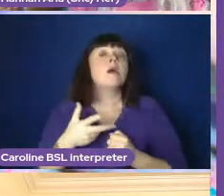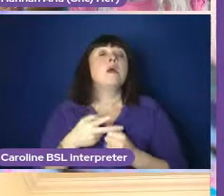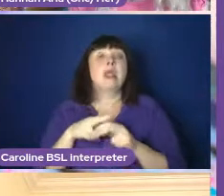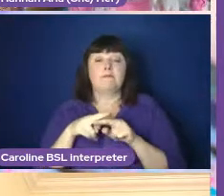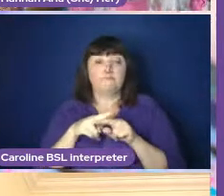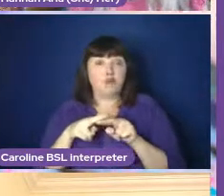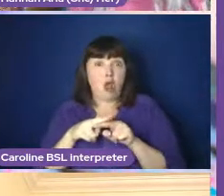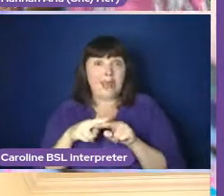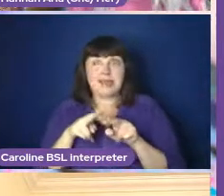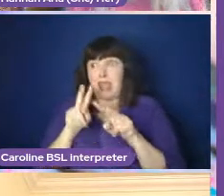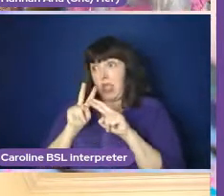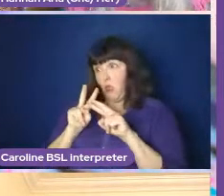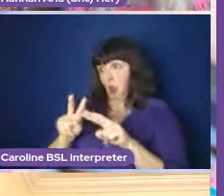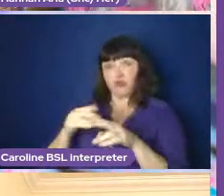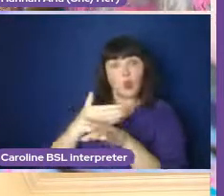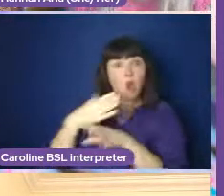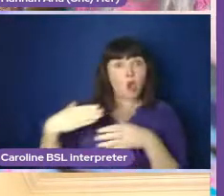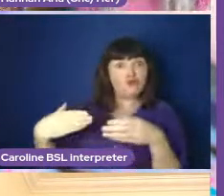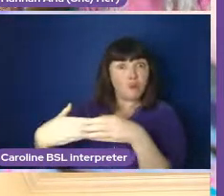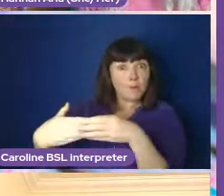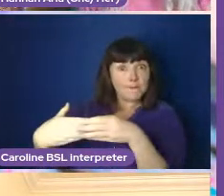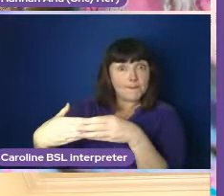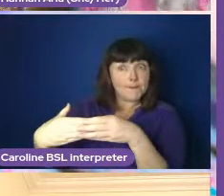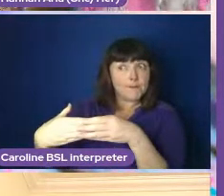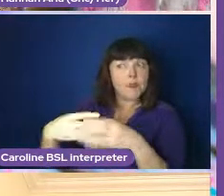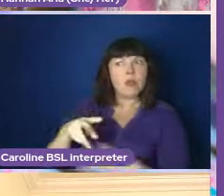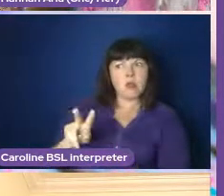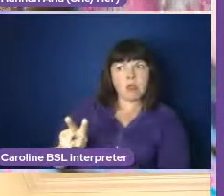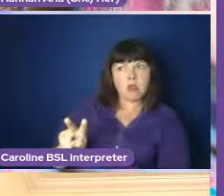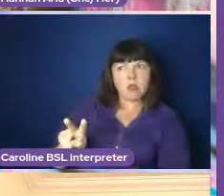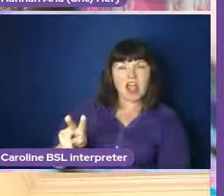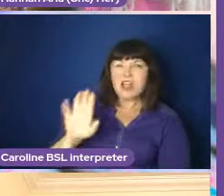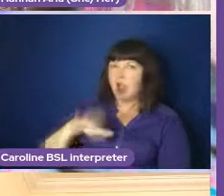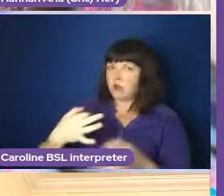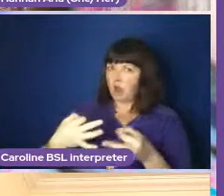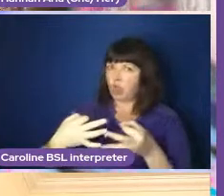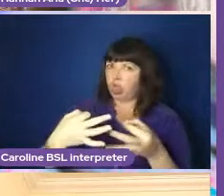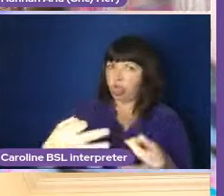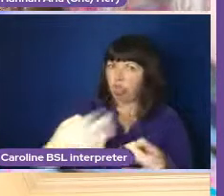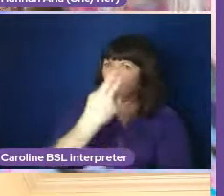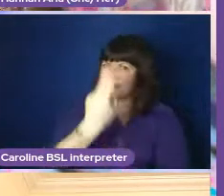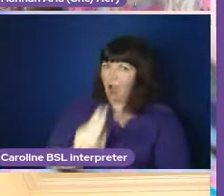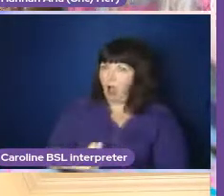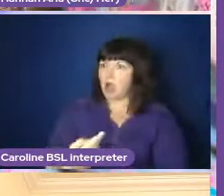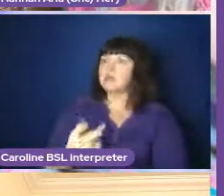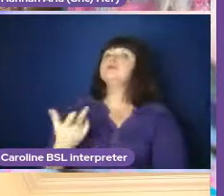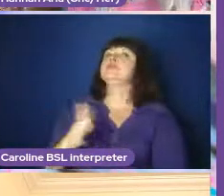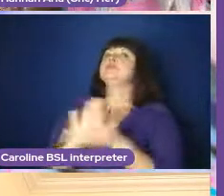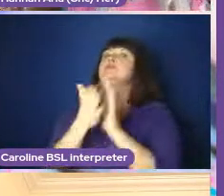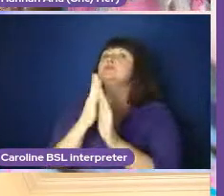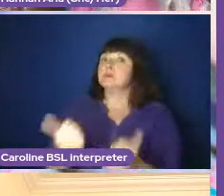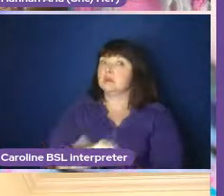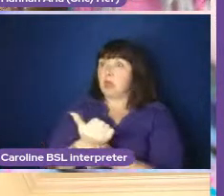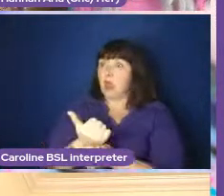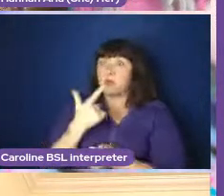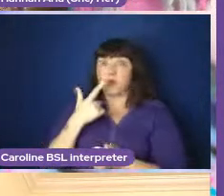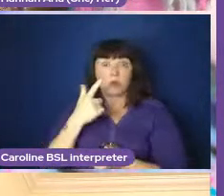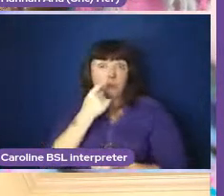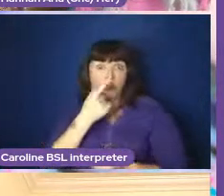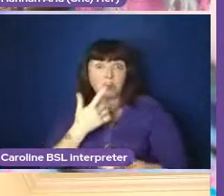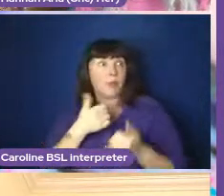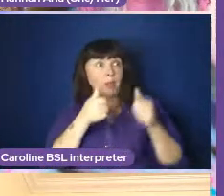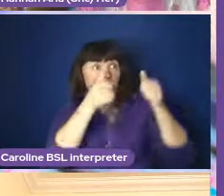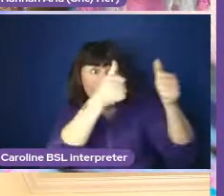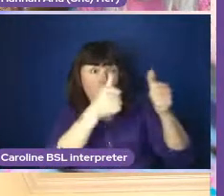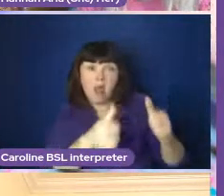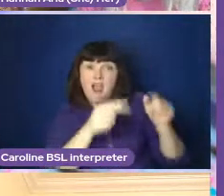go on the promotional material. So you never know. You might be on the flyer next week. So we'll see.